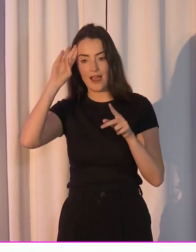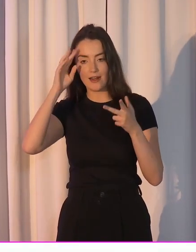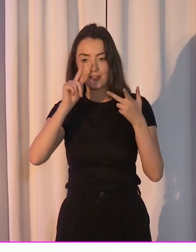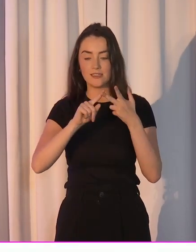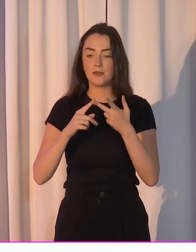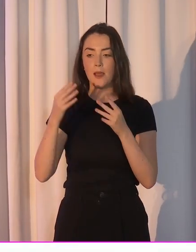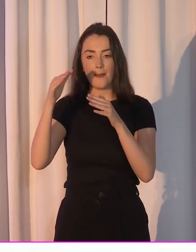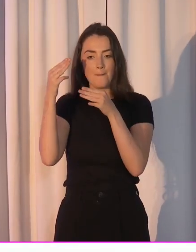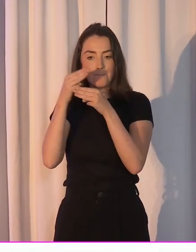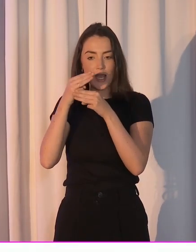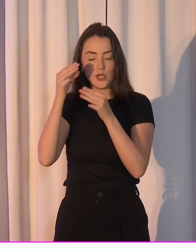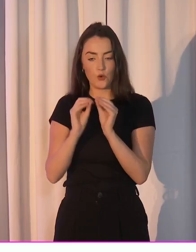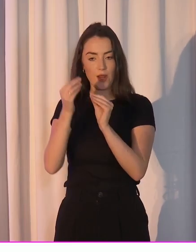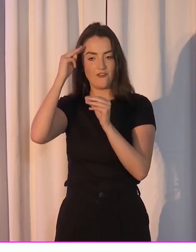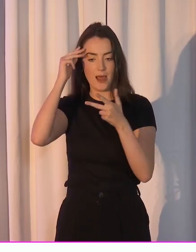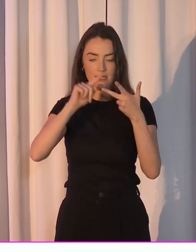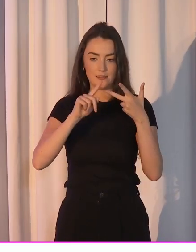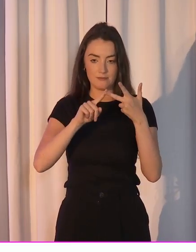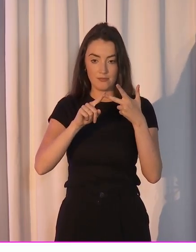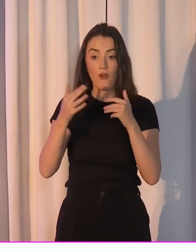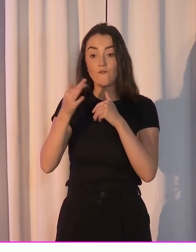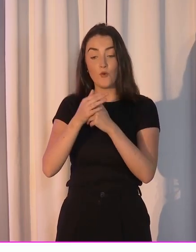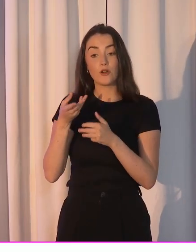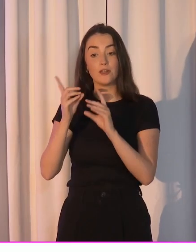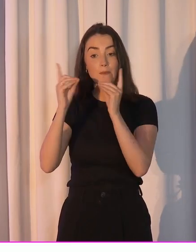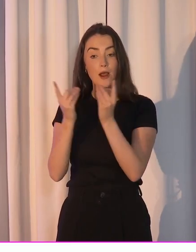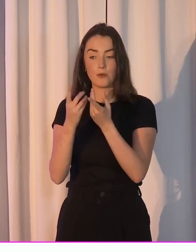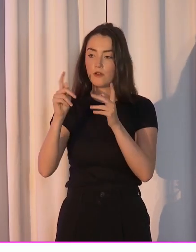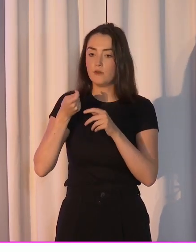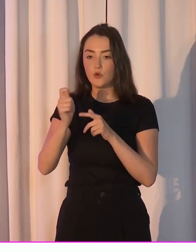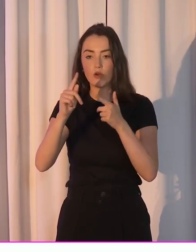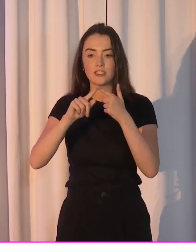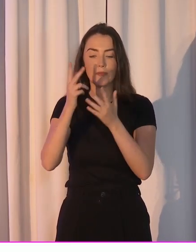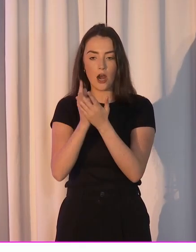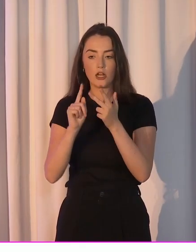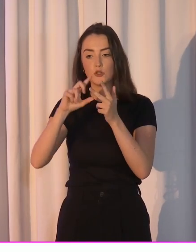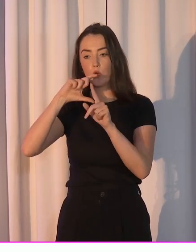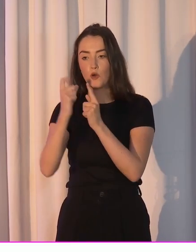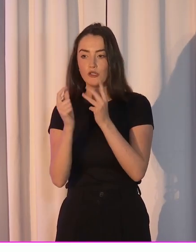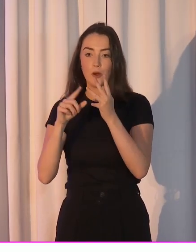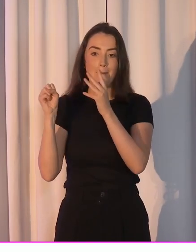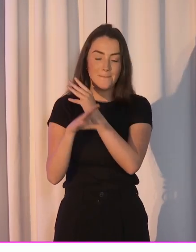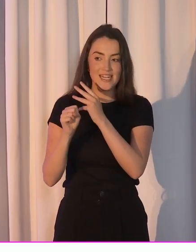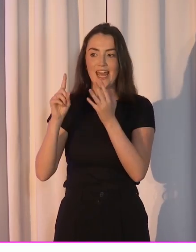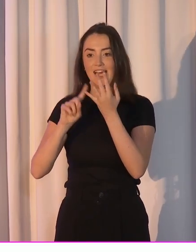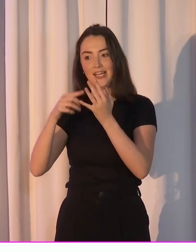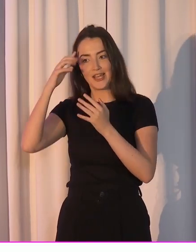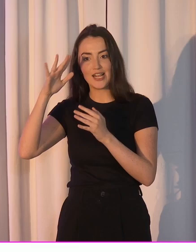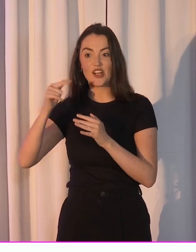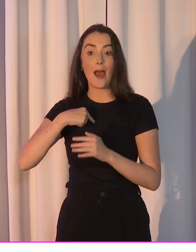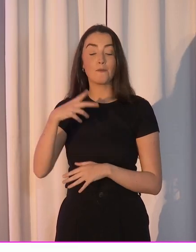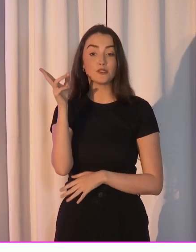Creative Minds, and this is done on behalf of the Department of Tourism, Culture, Arts, Gaeltacht, Sport and Media, which I will refer to as the Department of Arts from now